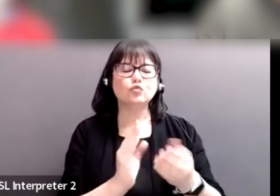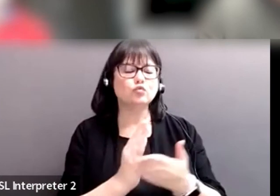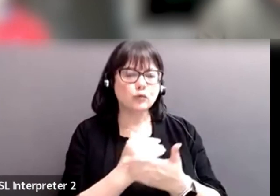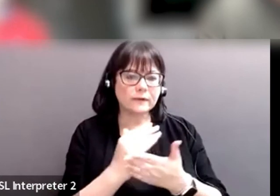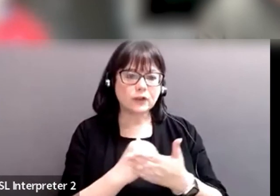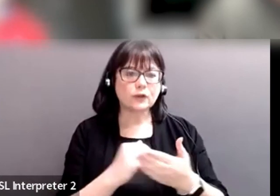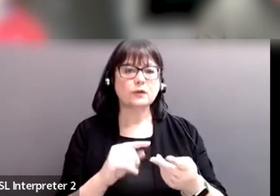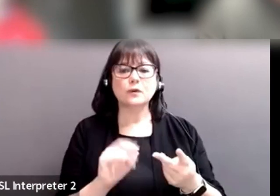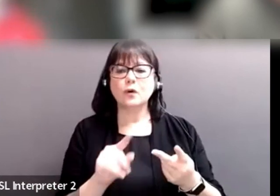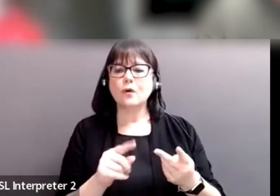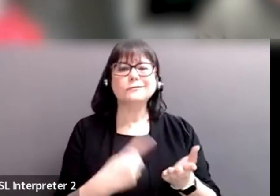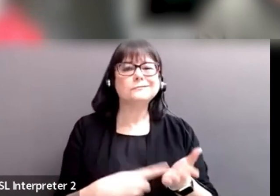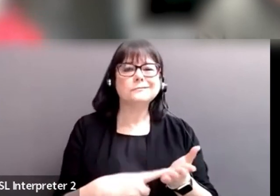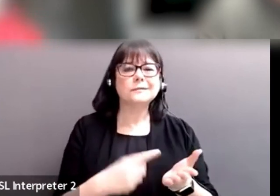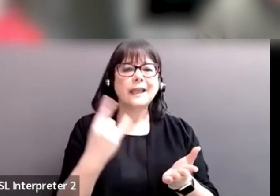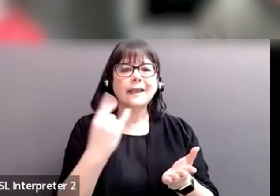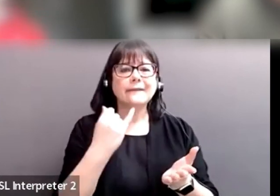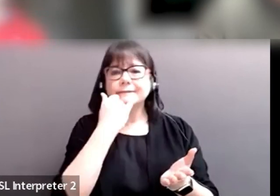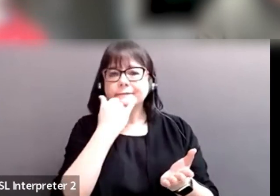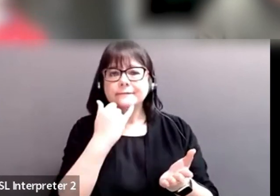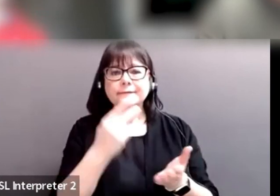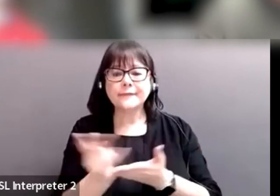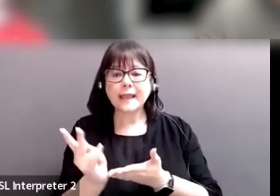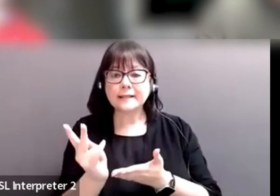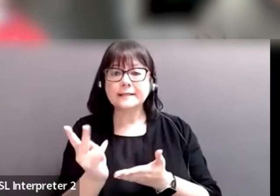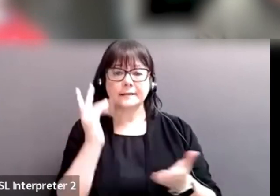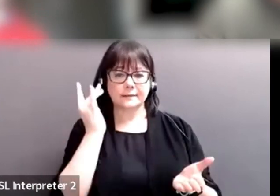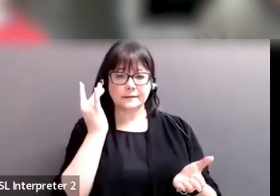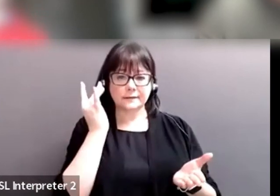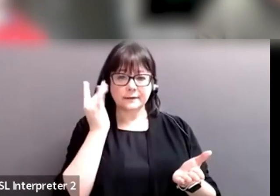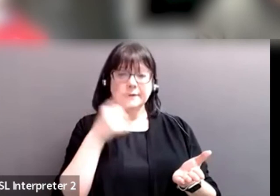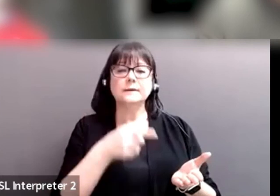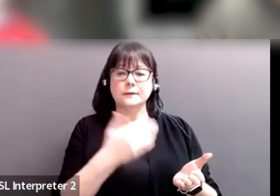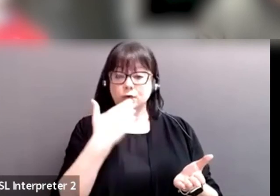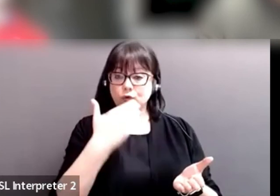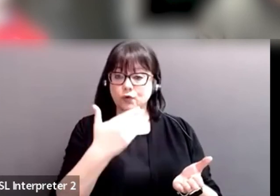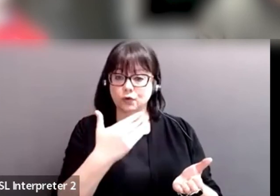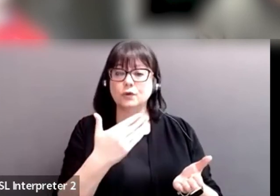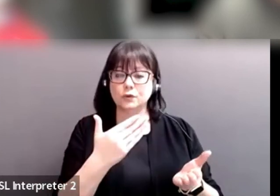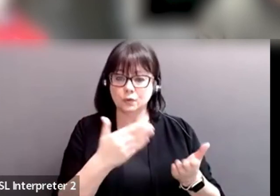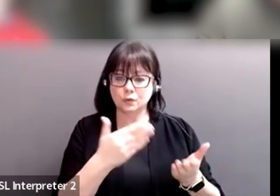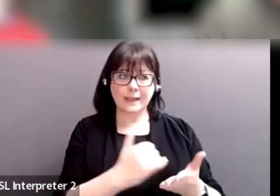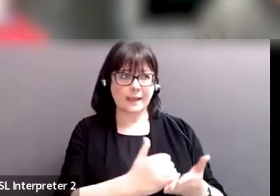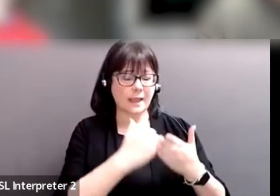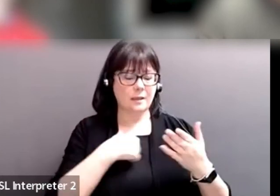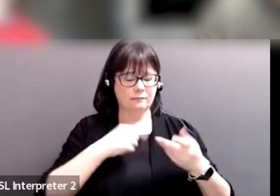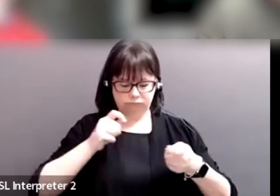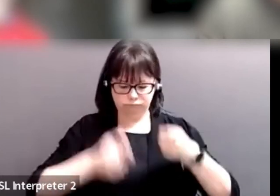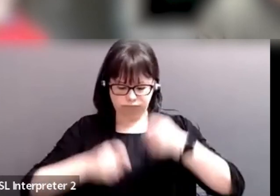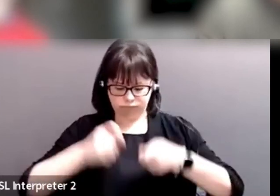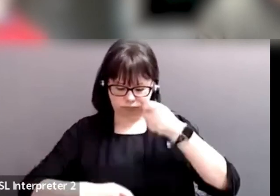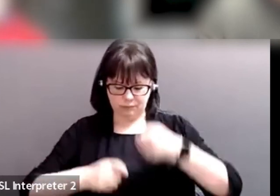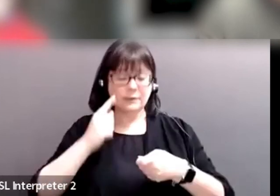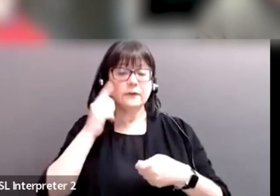went wrong. So that's a great way to like, restructure and refocus for further like,